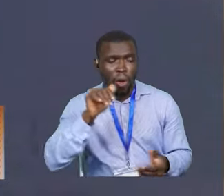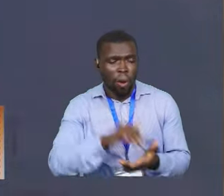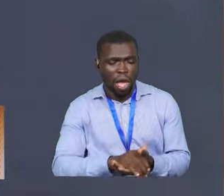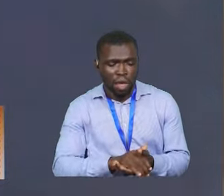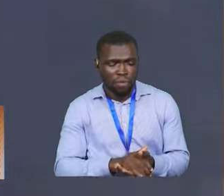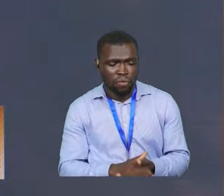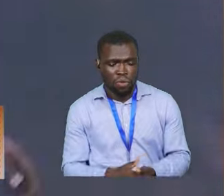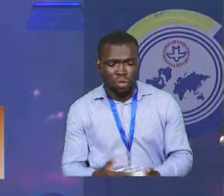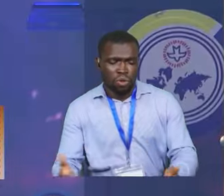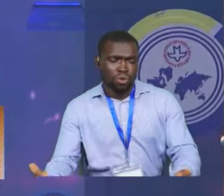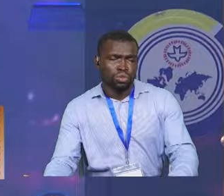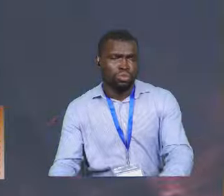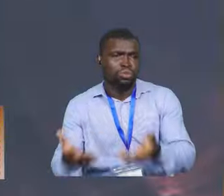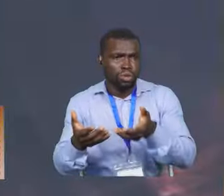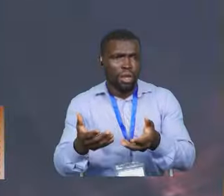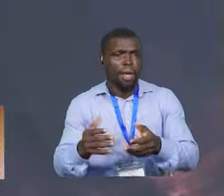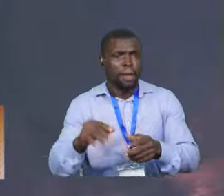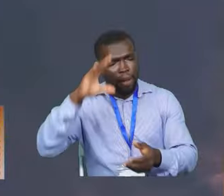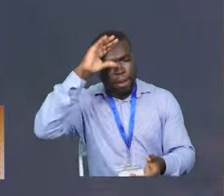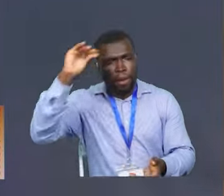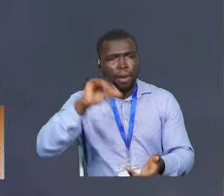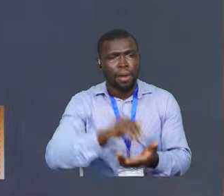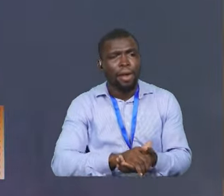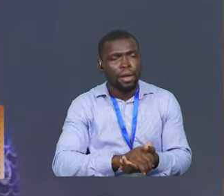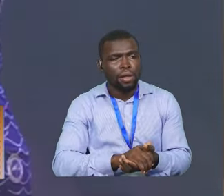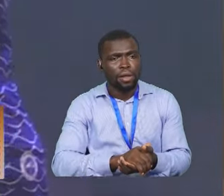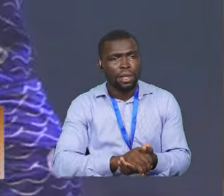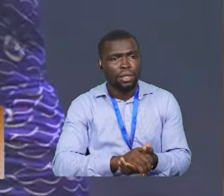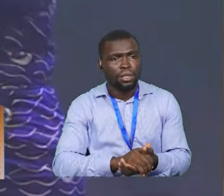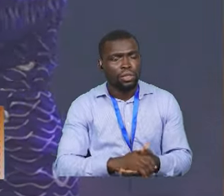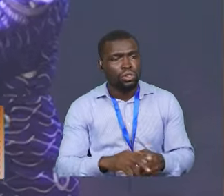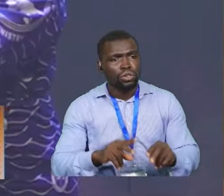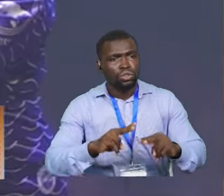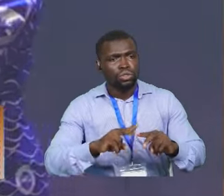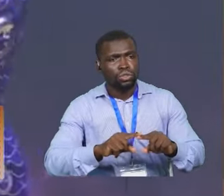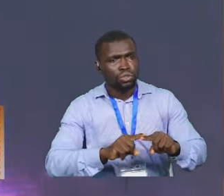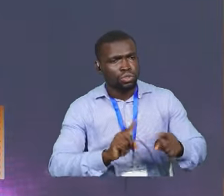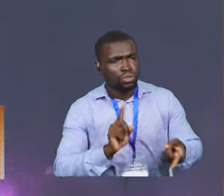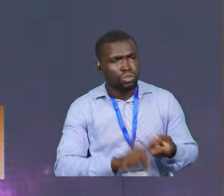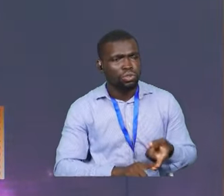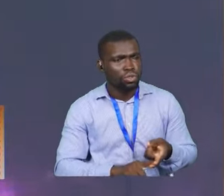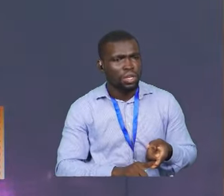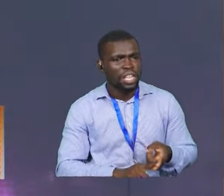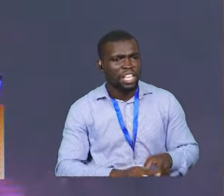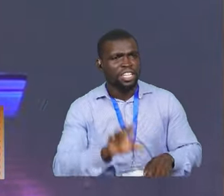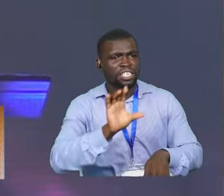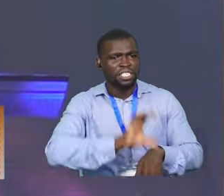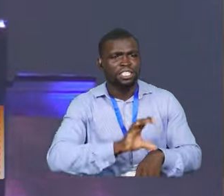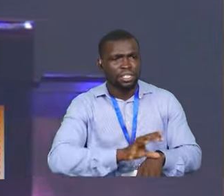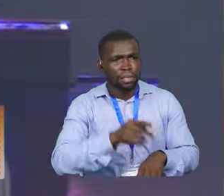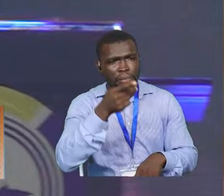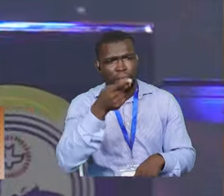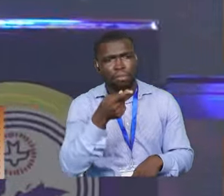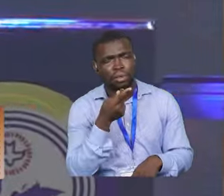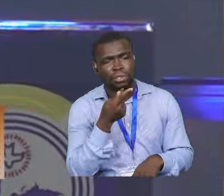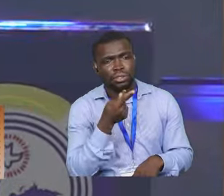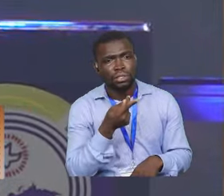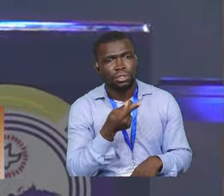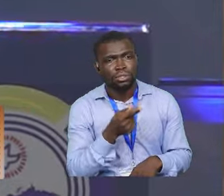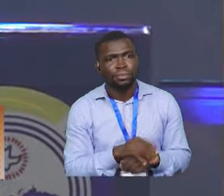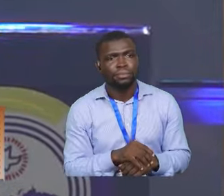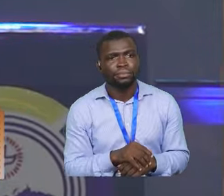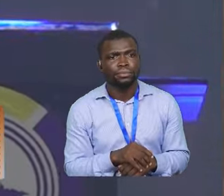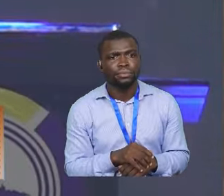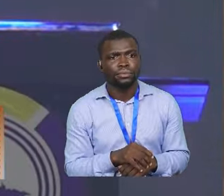she asked that they place the husband in a vehicle. And I had Pentecost in Bible. And brought the husband to the prayer center, prayer site